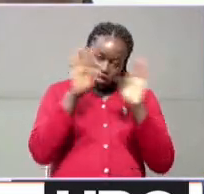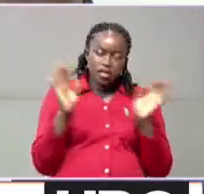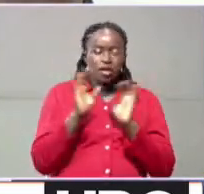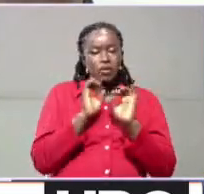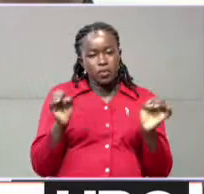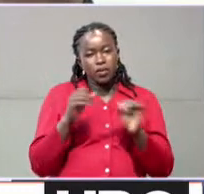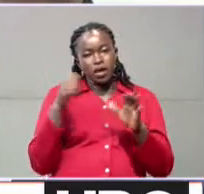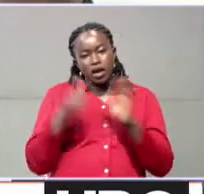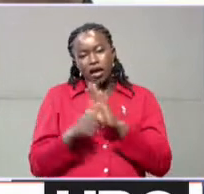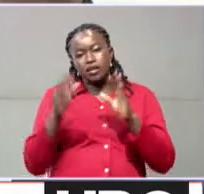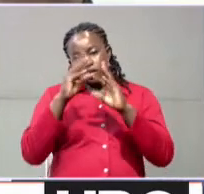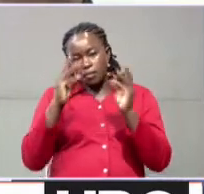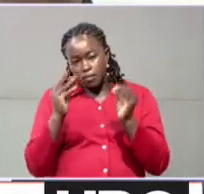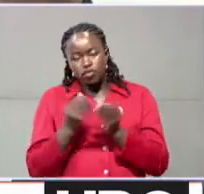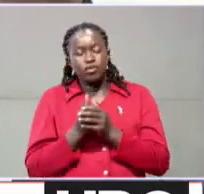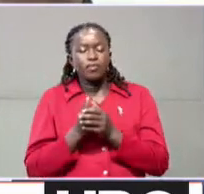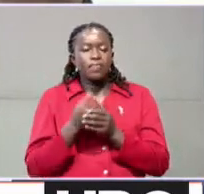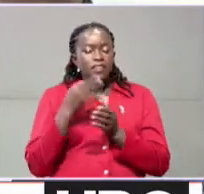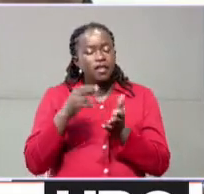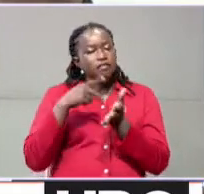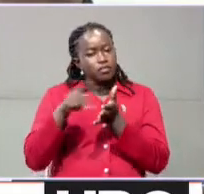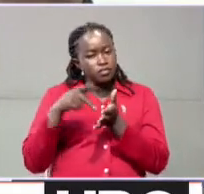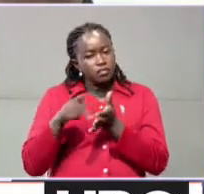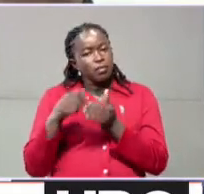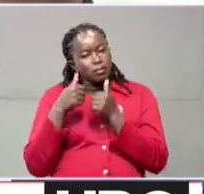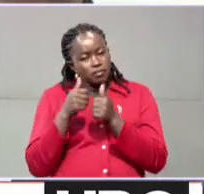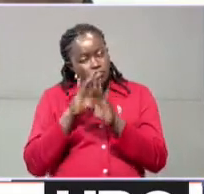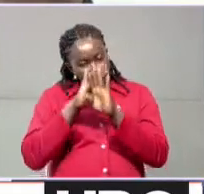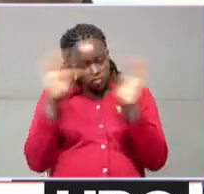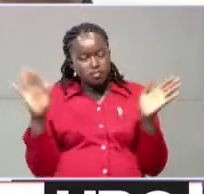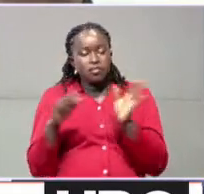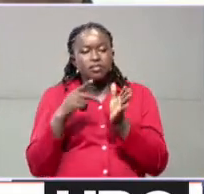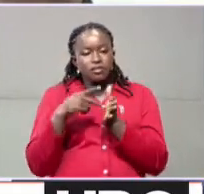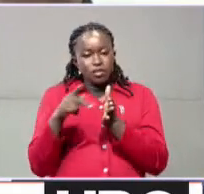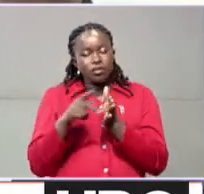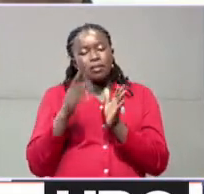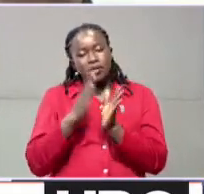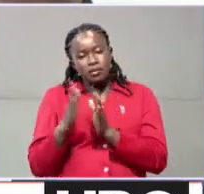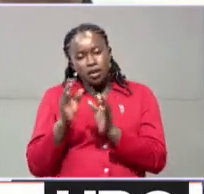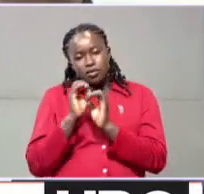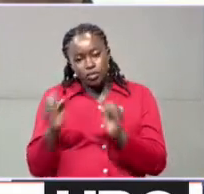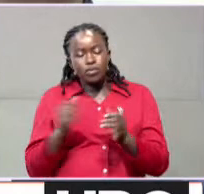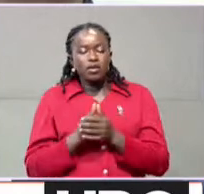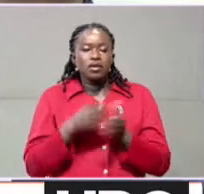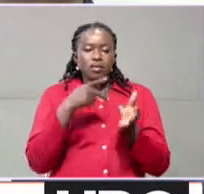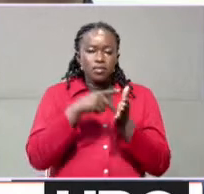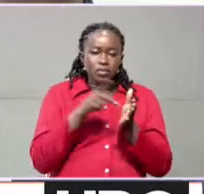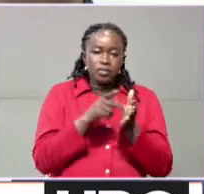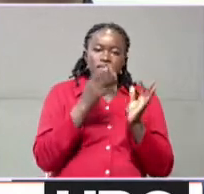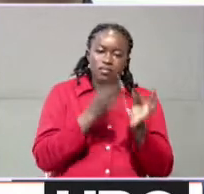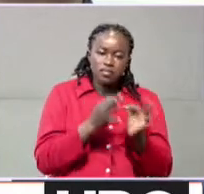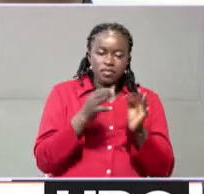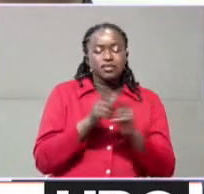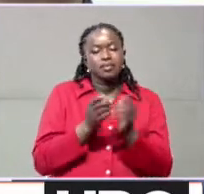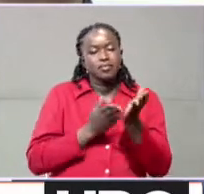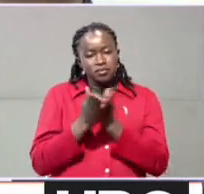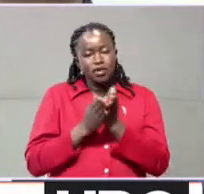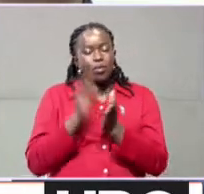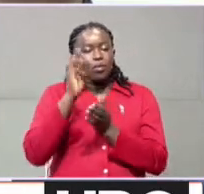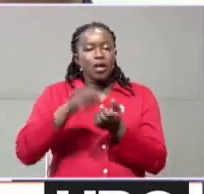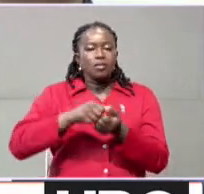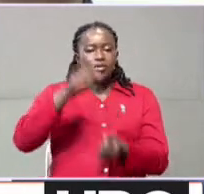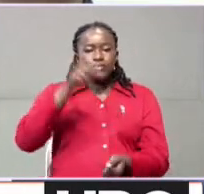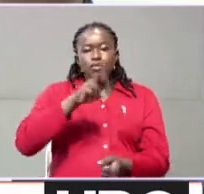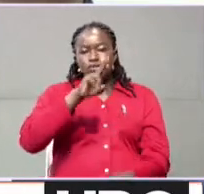model without a proper procurement plan the procurement of goods and services will be exposed to risk